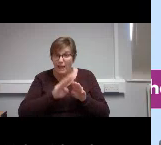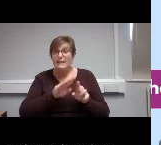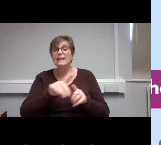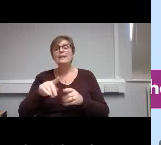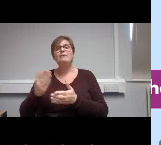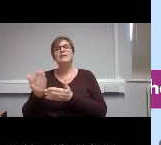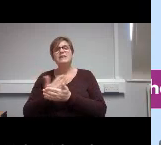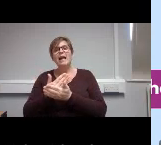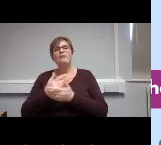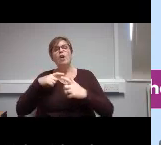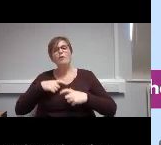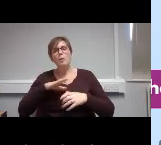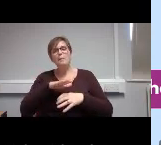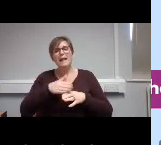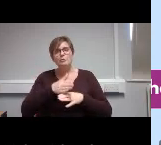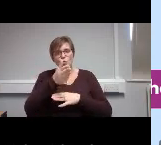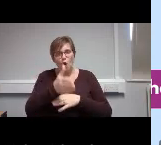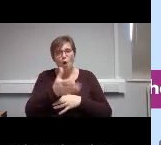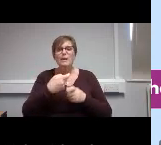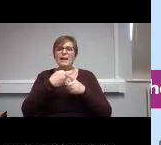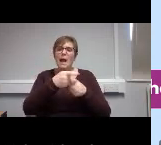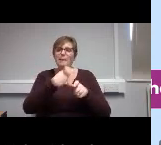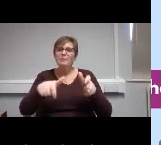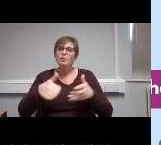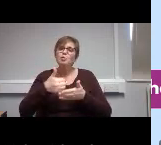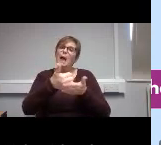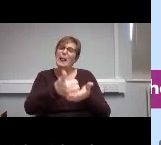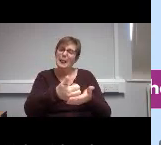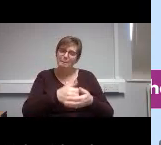place to go to with kind people to help you.